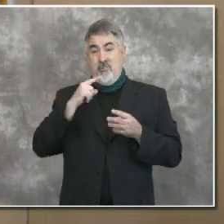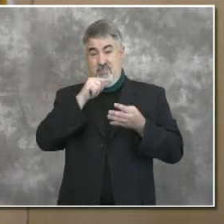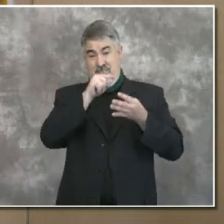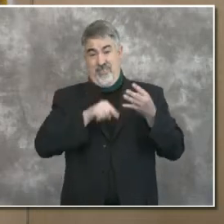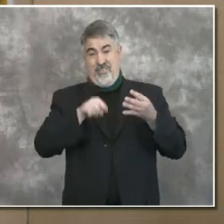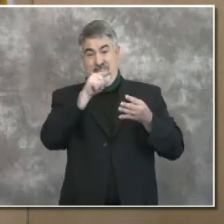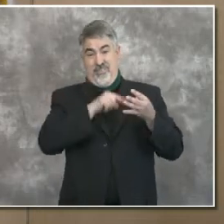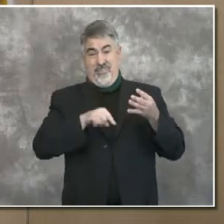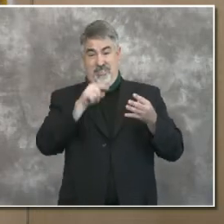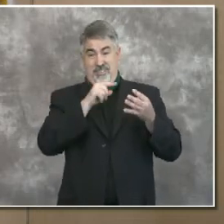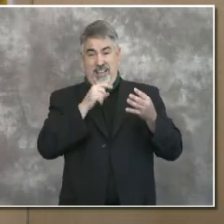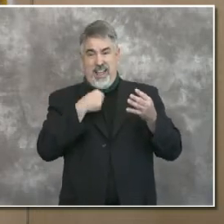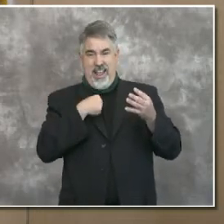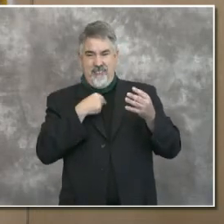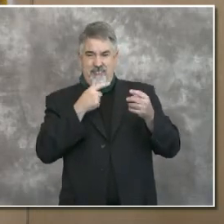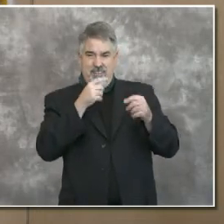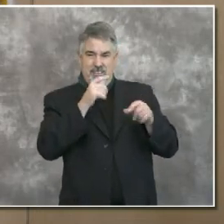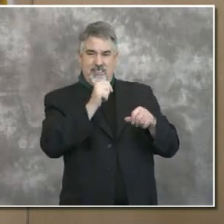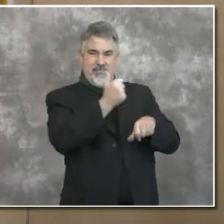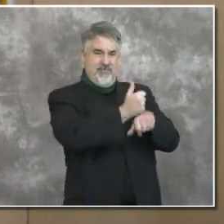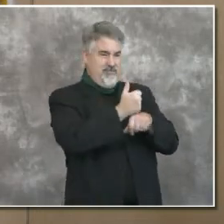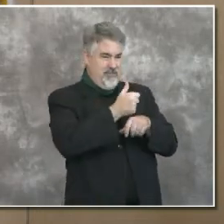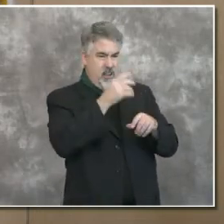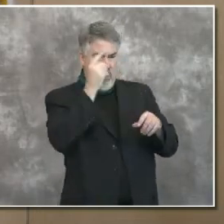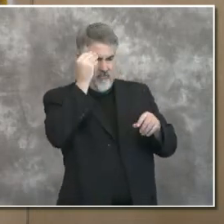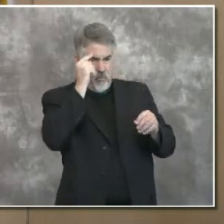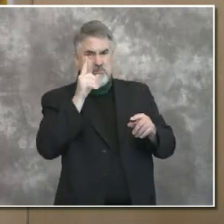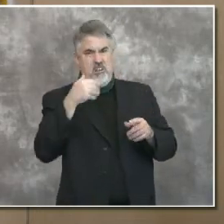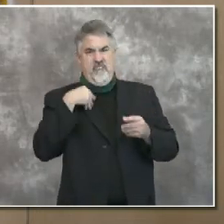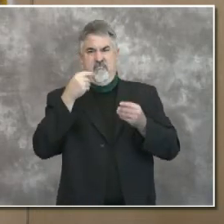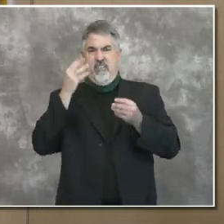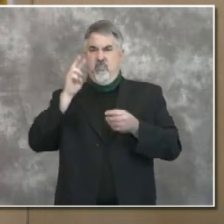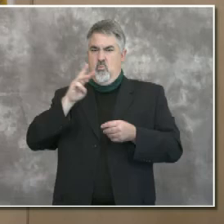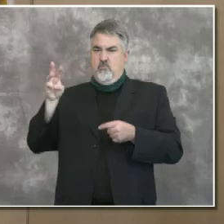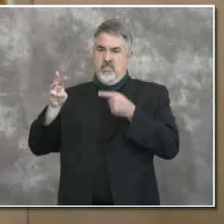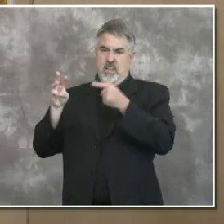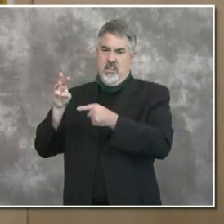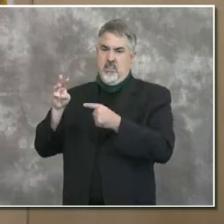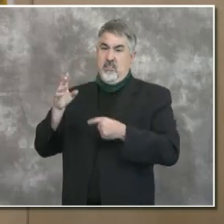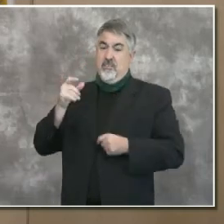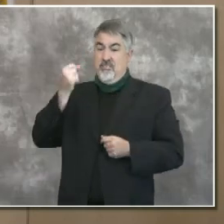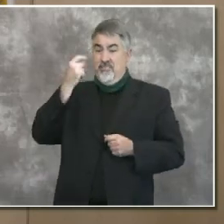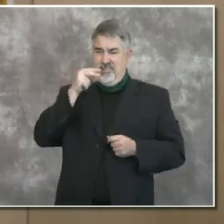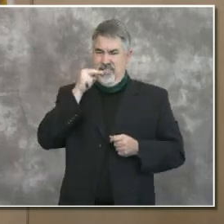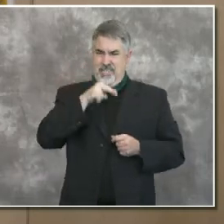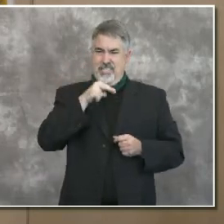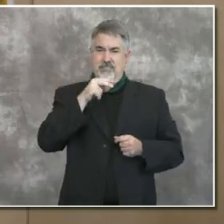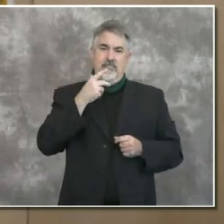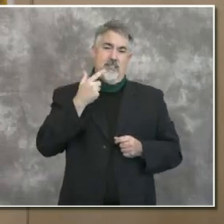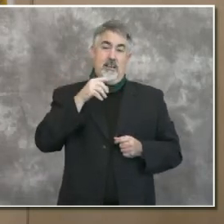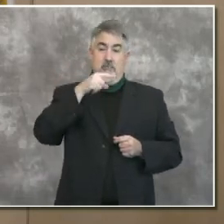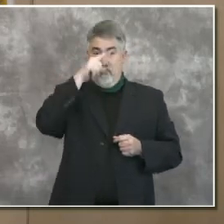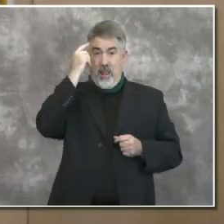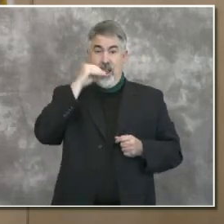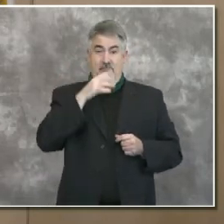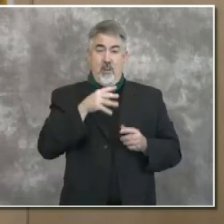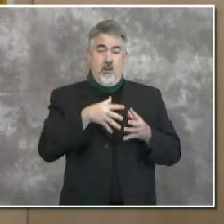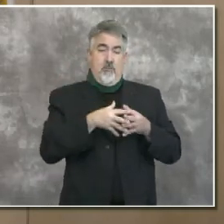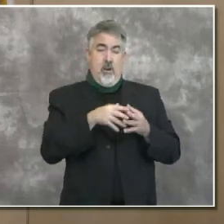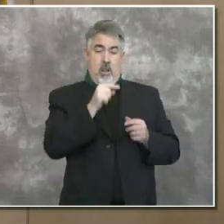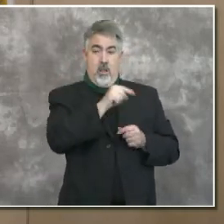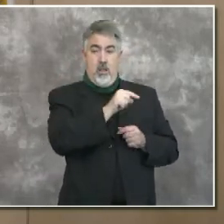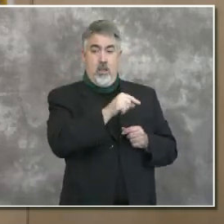And we've just started seeing African Americans, particularly in those individuals